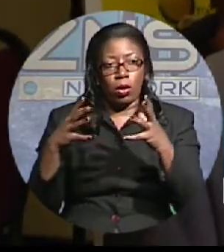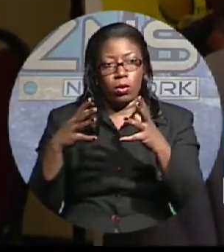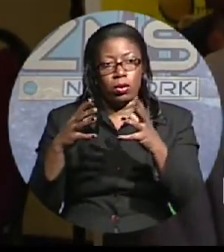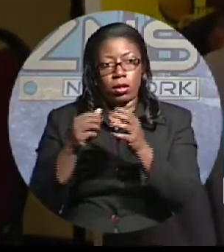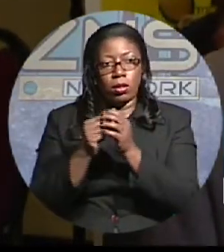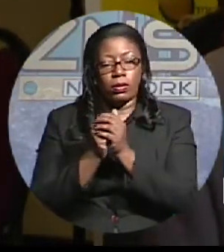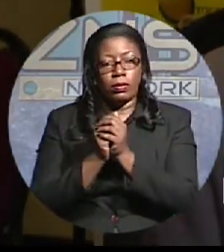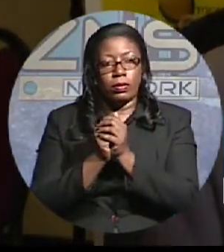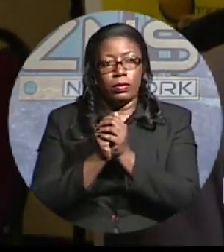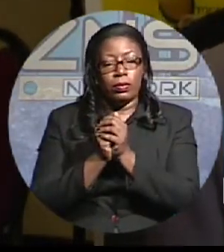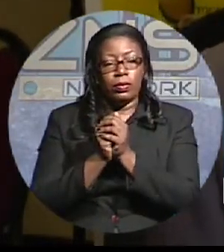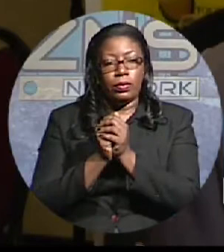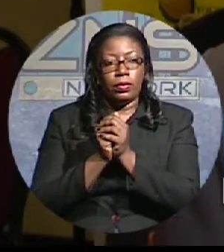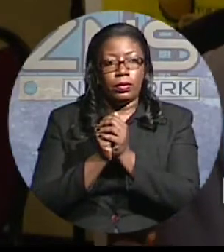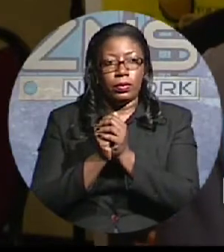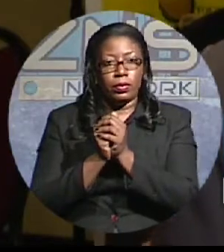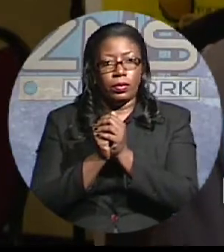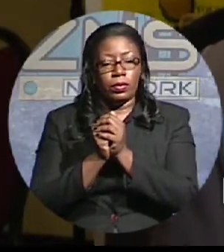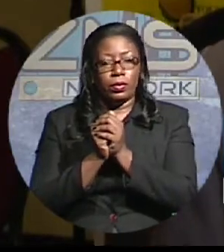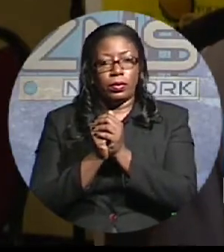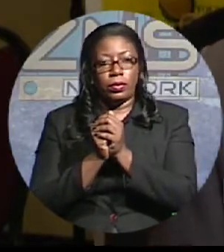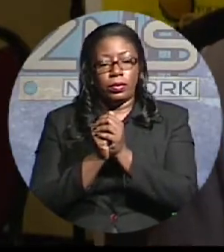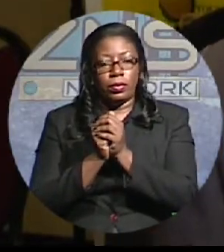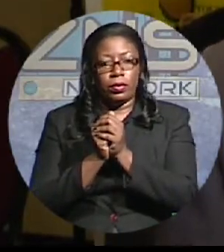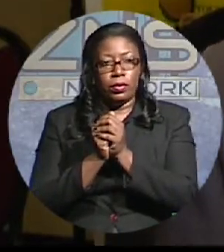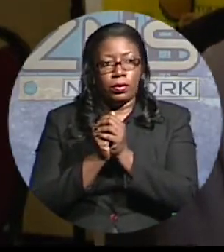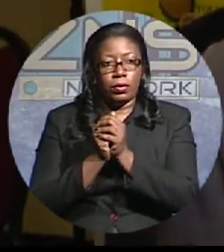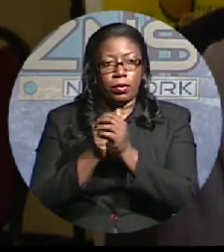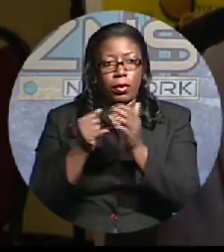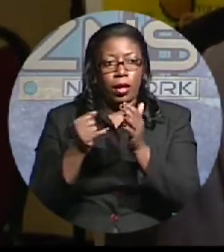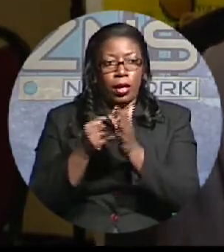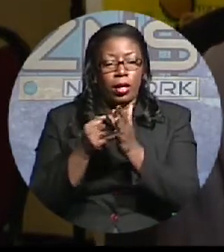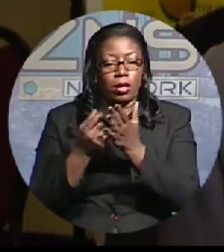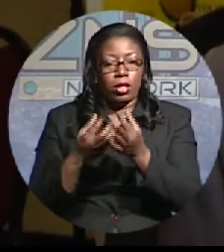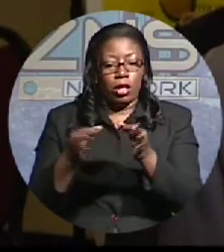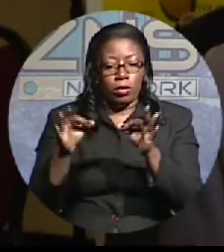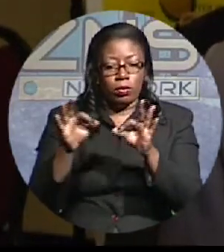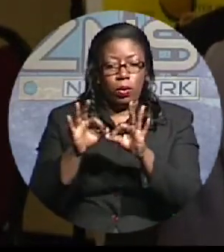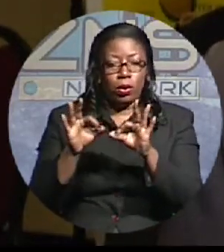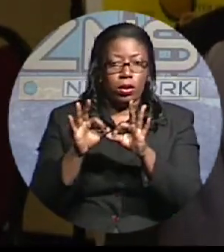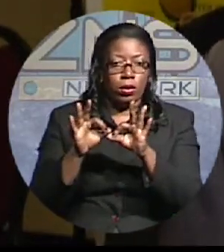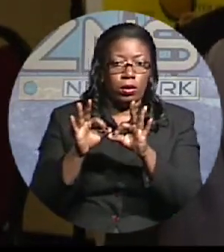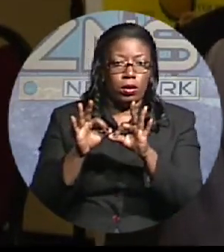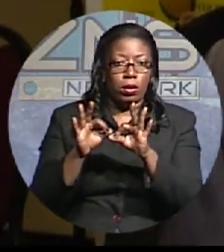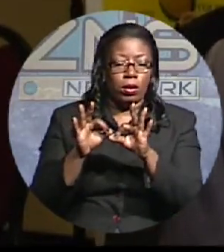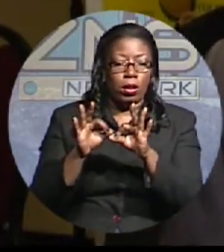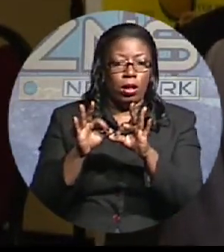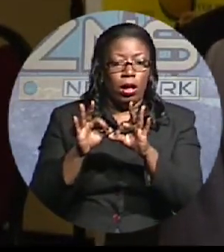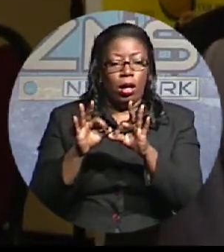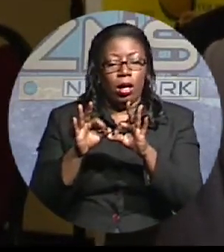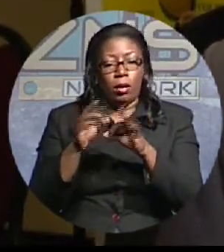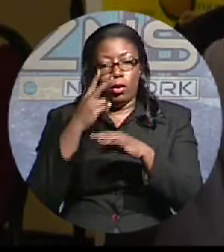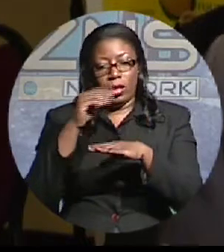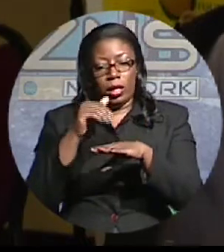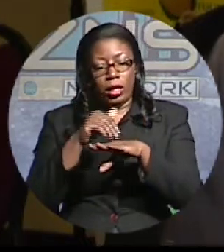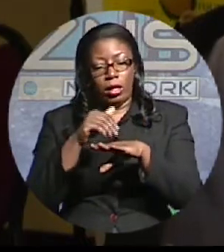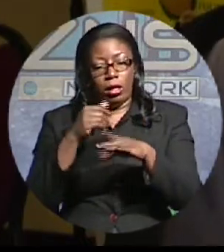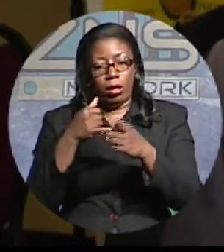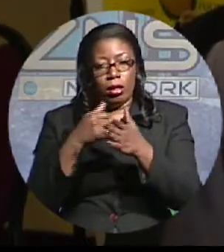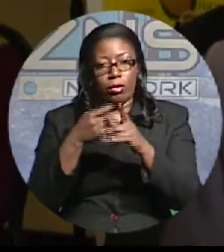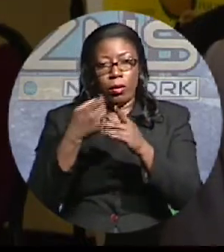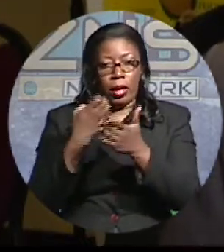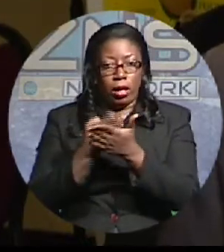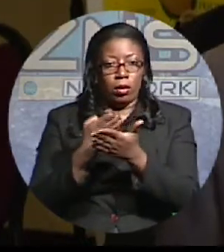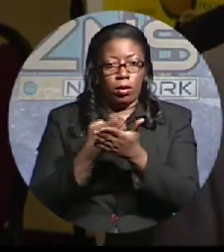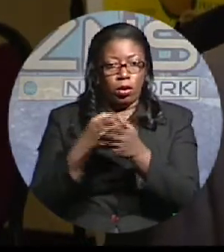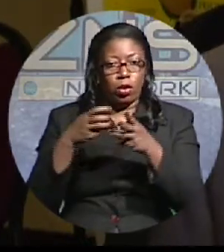it's a catchword now throughout, and it's very important from the economics perspective and also